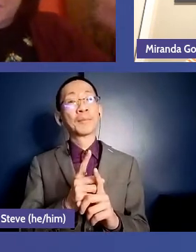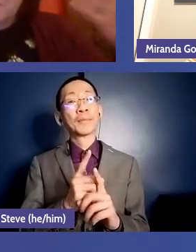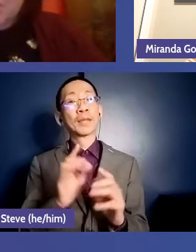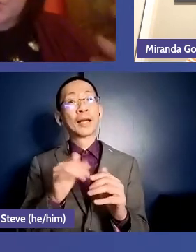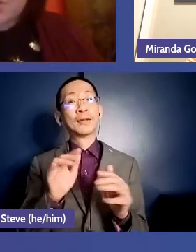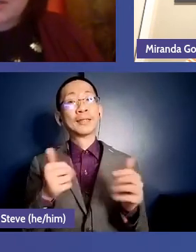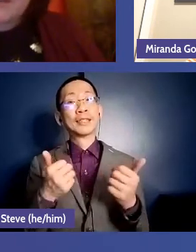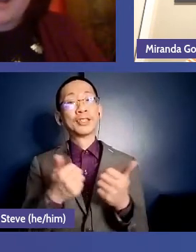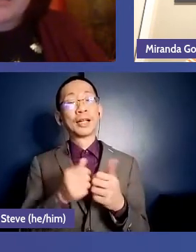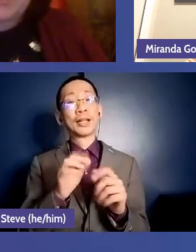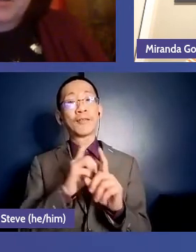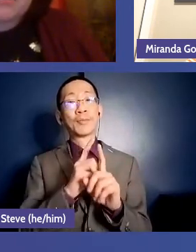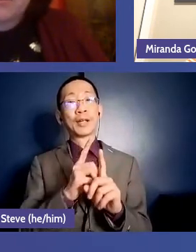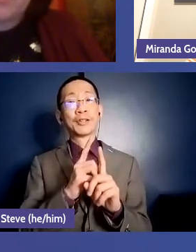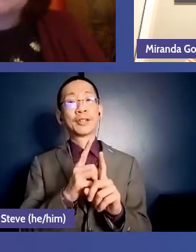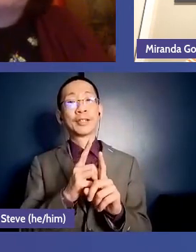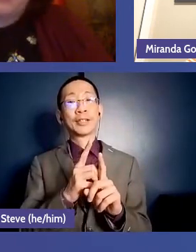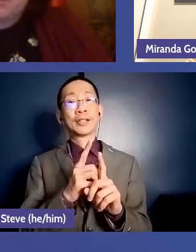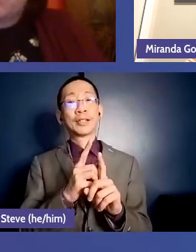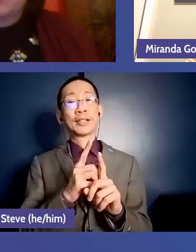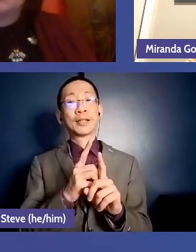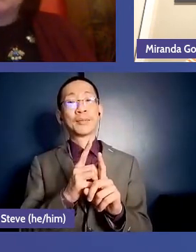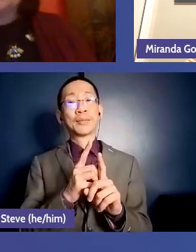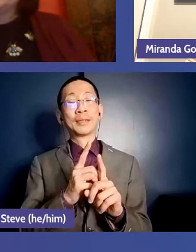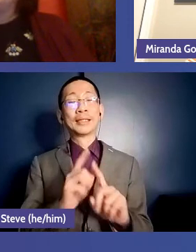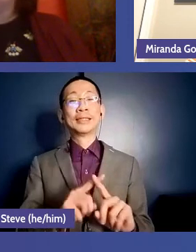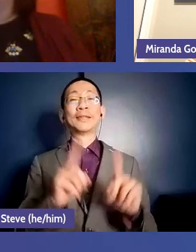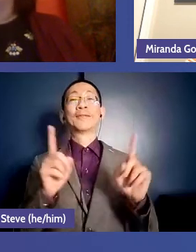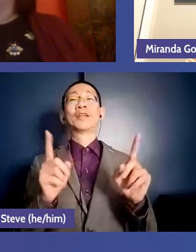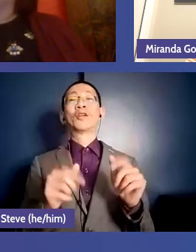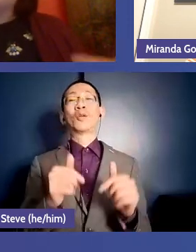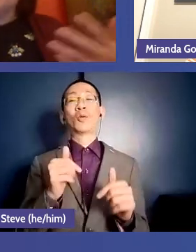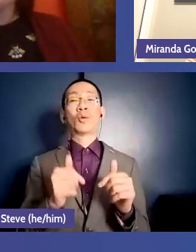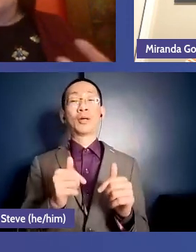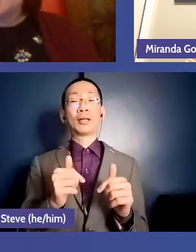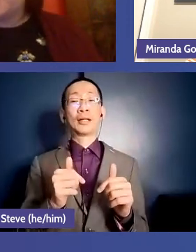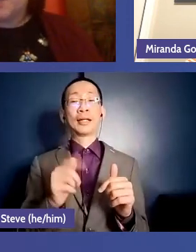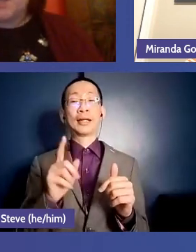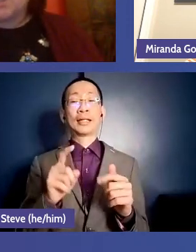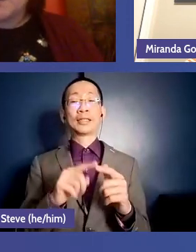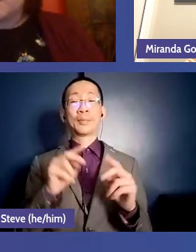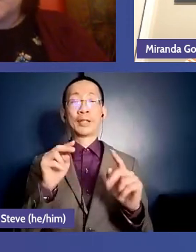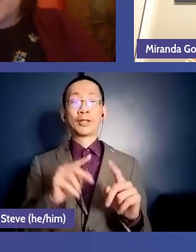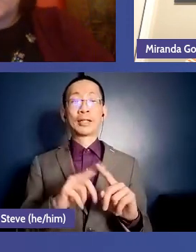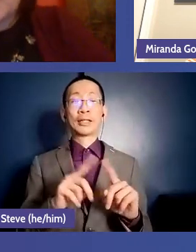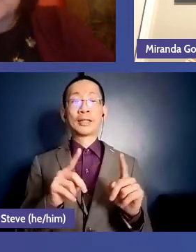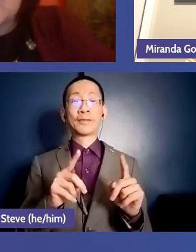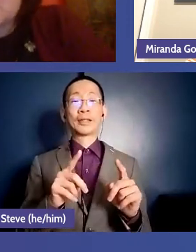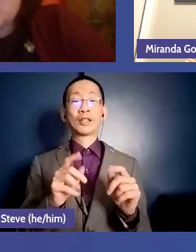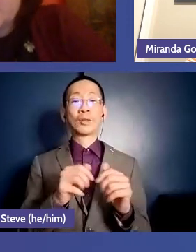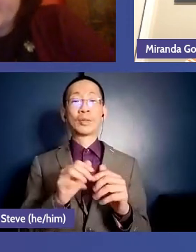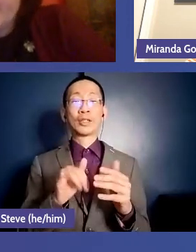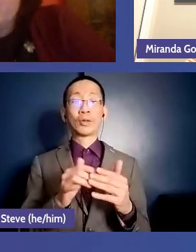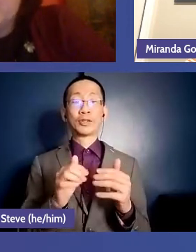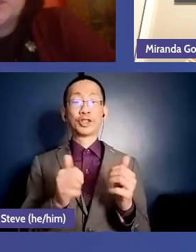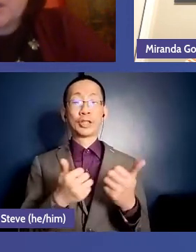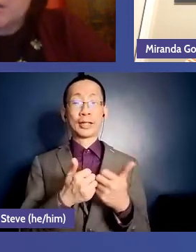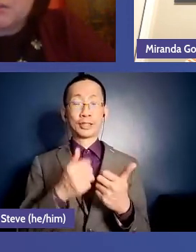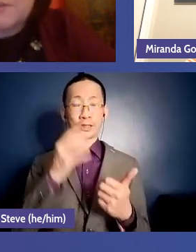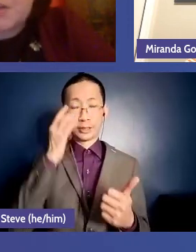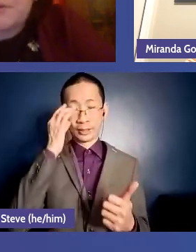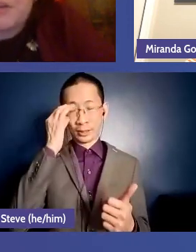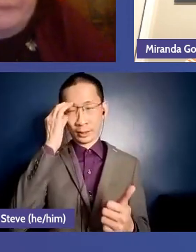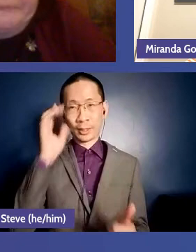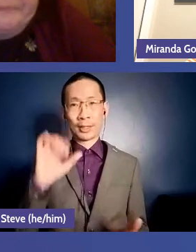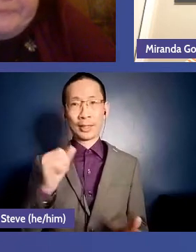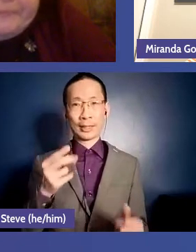challenge of mentorship kind of higher or different, or needs to be looked at differently in light of those challenges? And Leah,